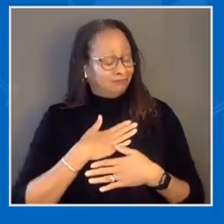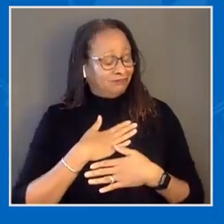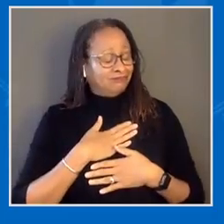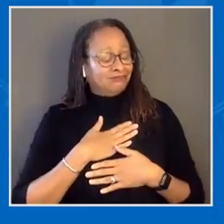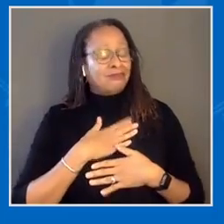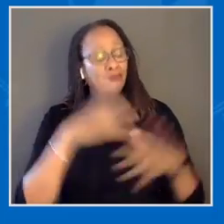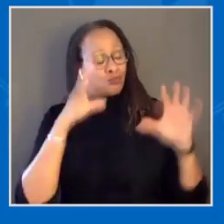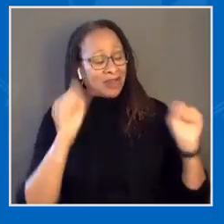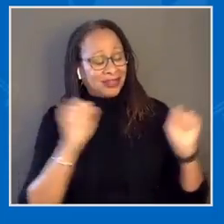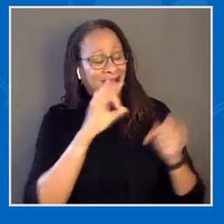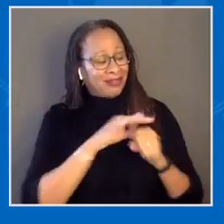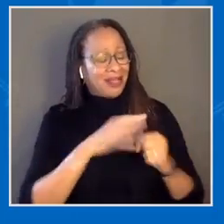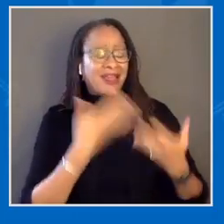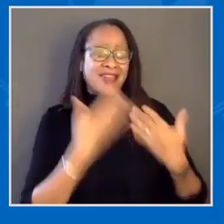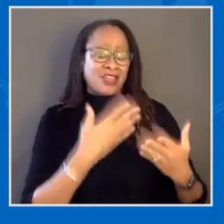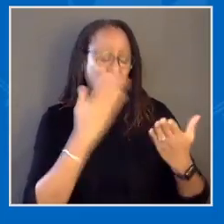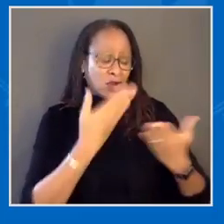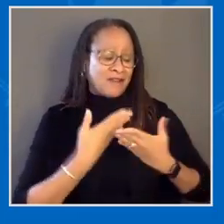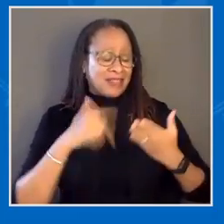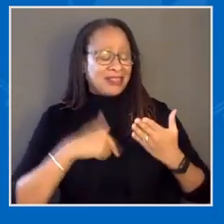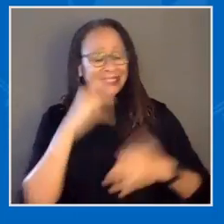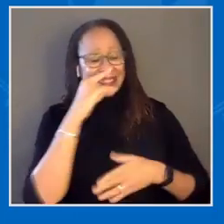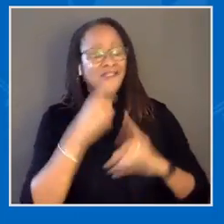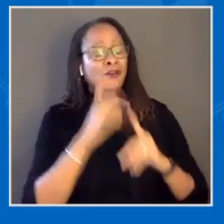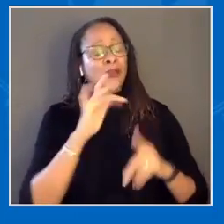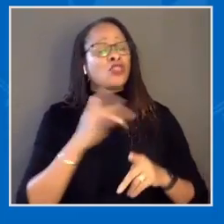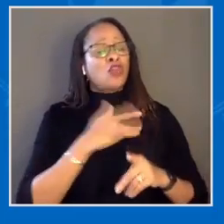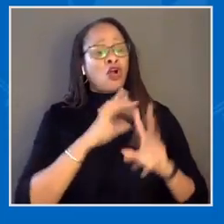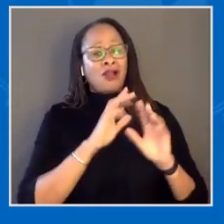an extraordinary opportunity to serve the country I love.